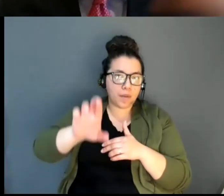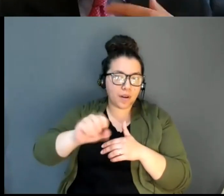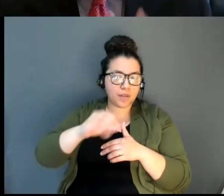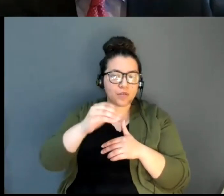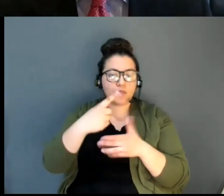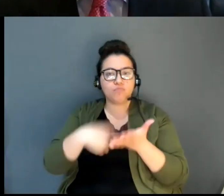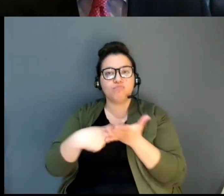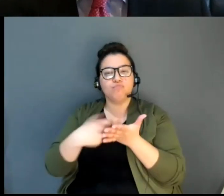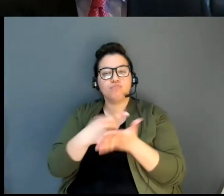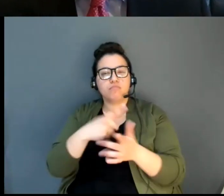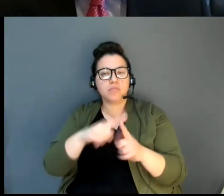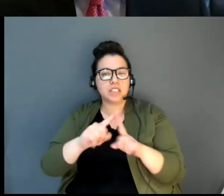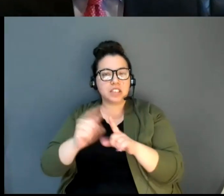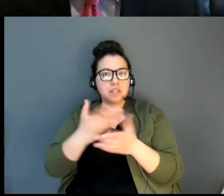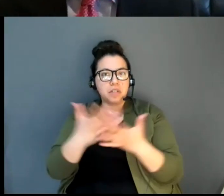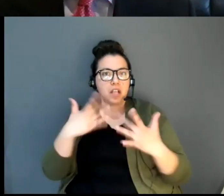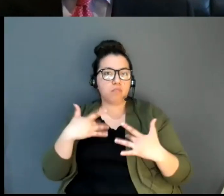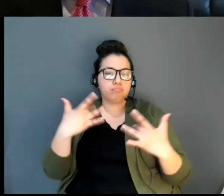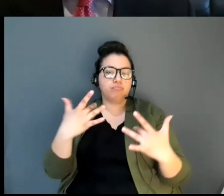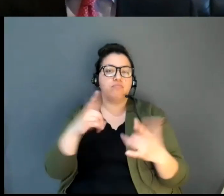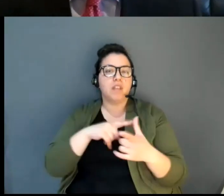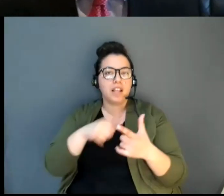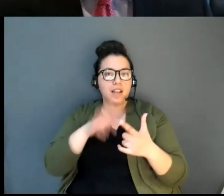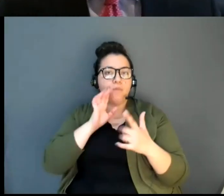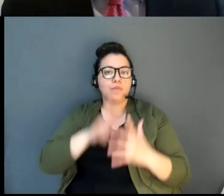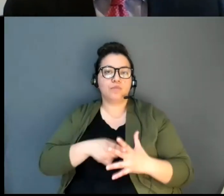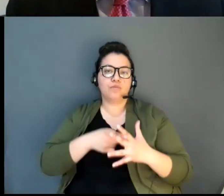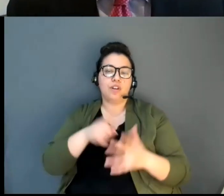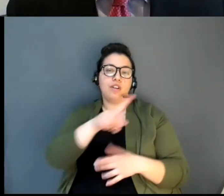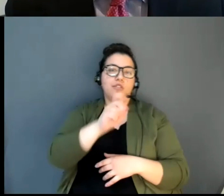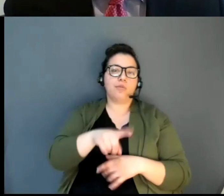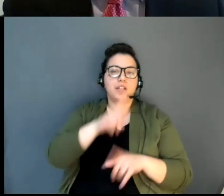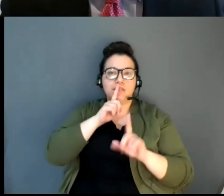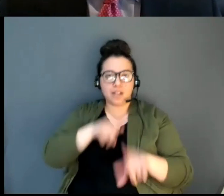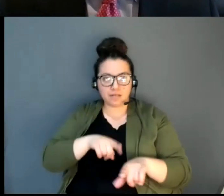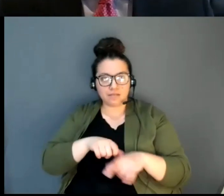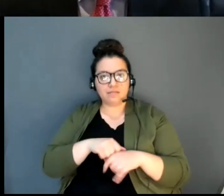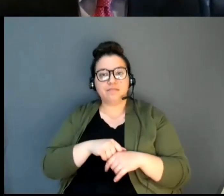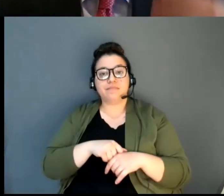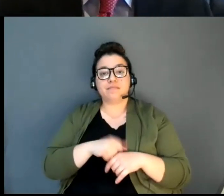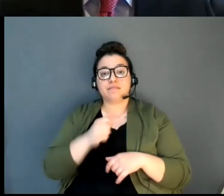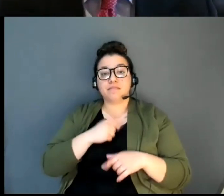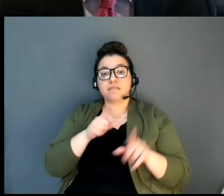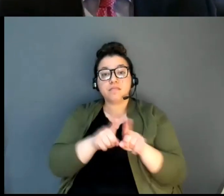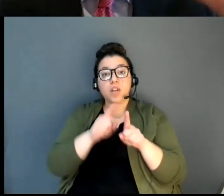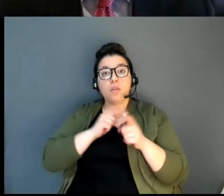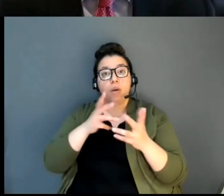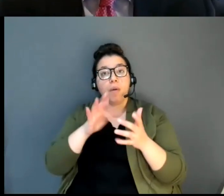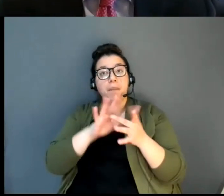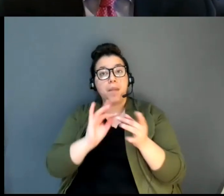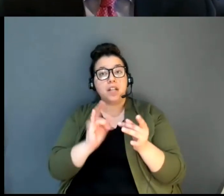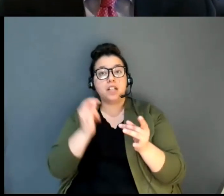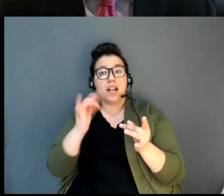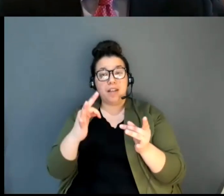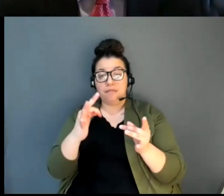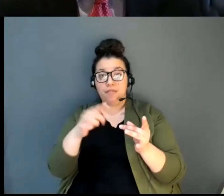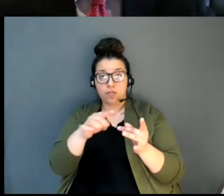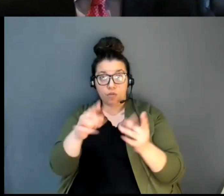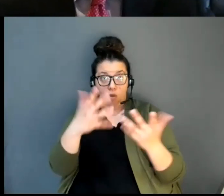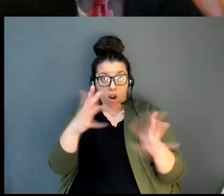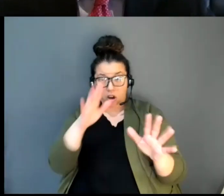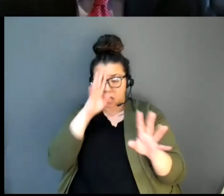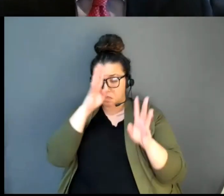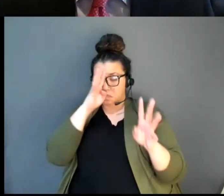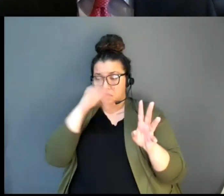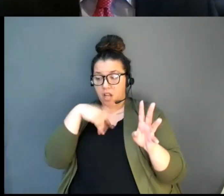first, and then we'll bring them in for our Q&A conversation. And I do want to mention that if you already have a question you want to ask our guests, you can start